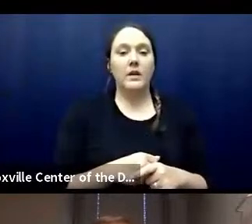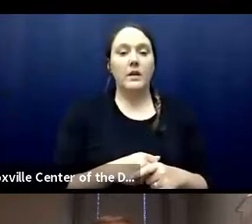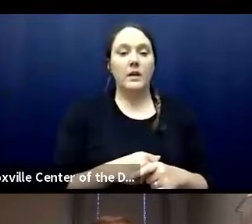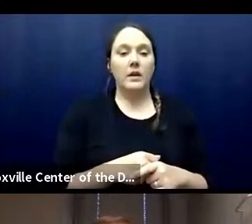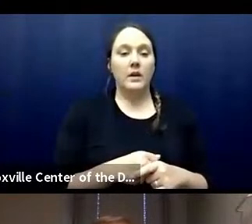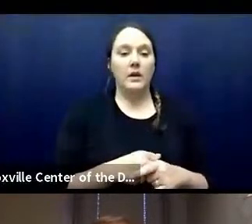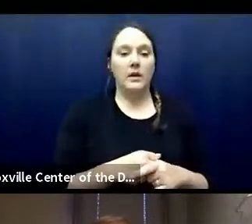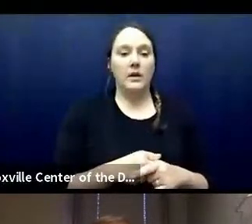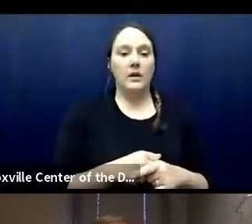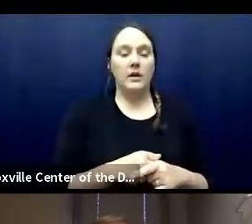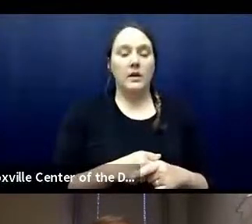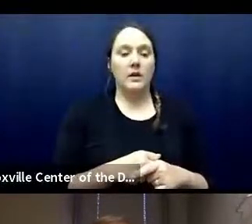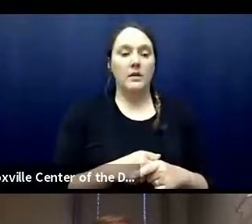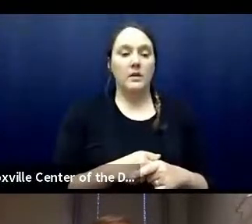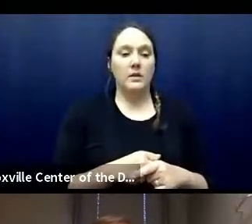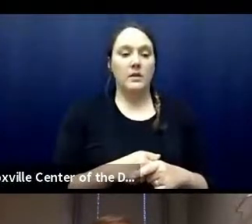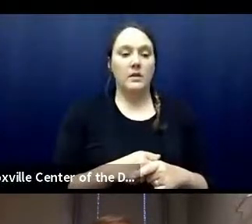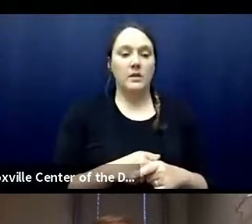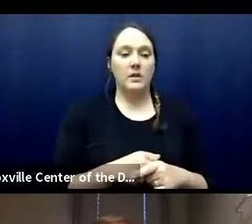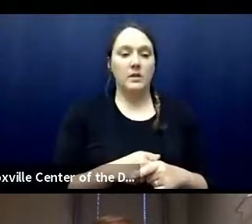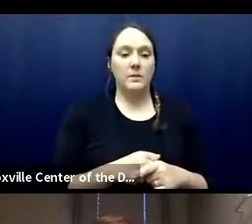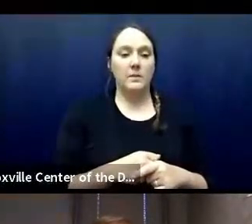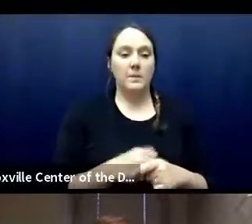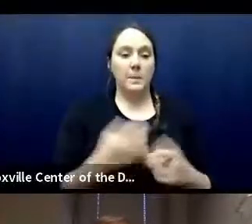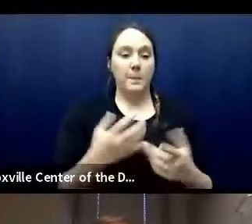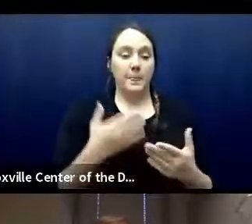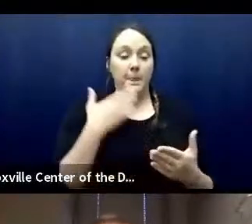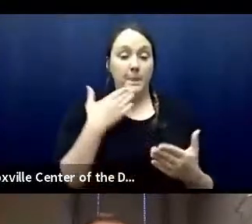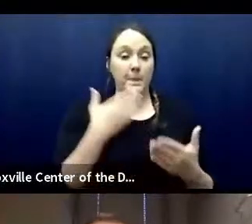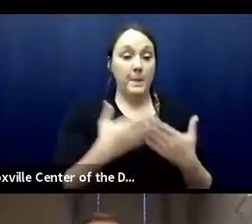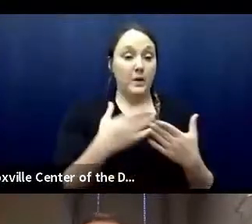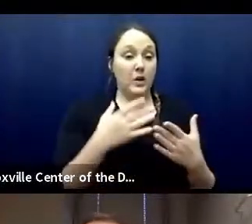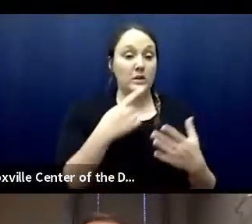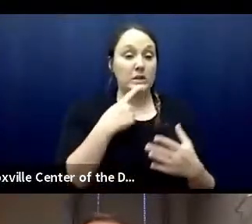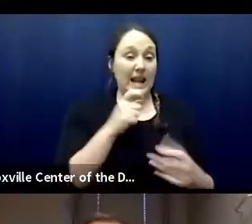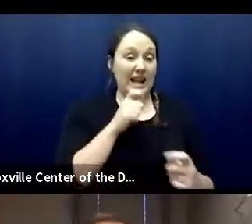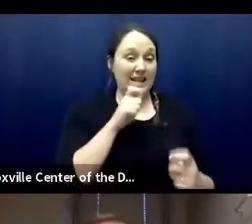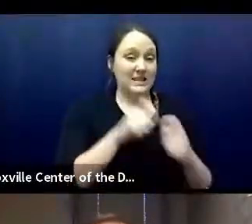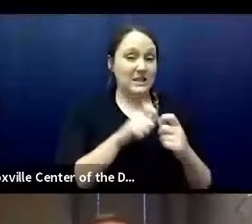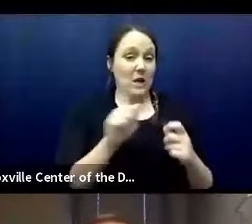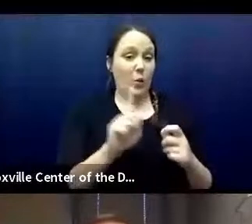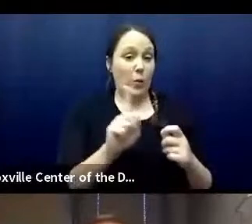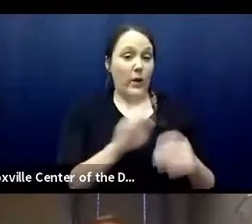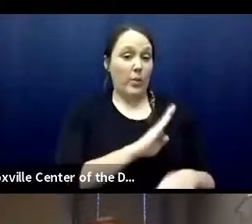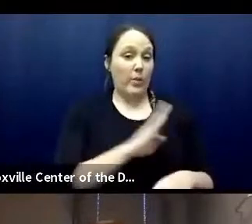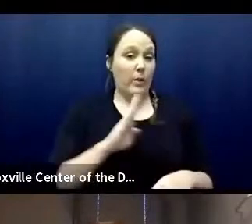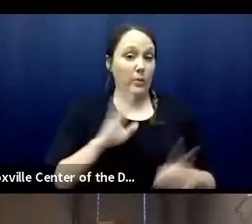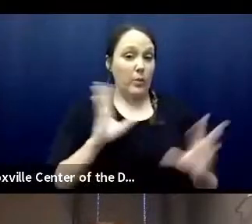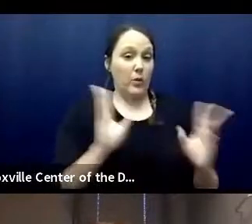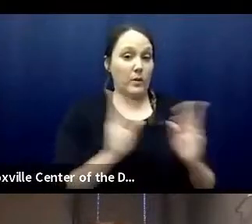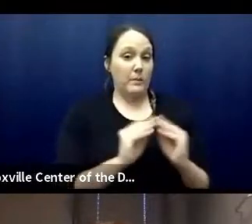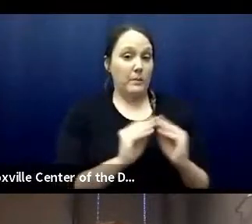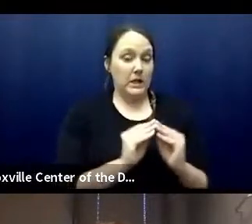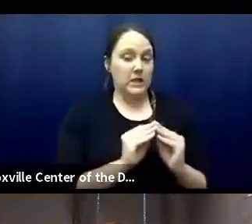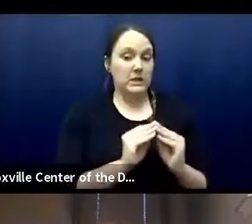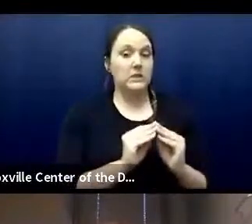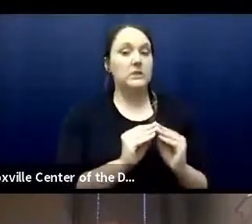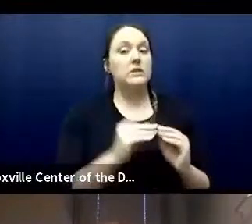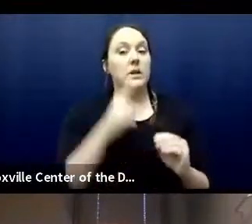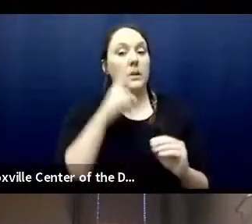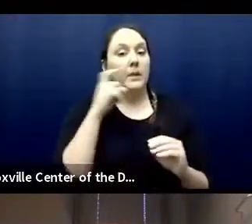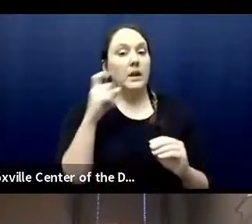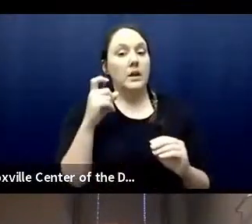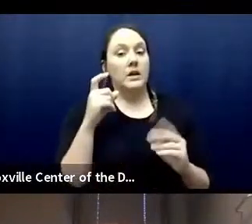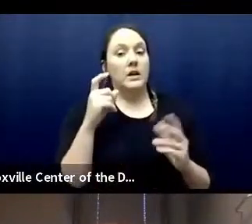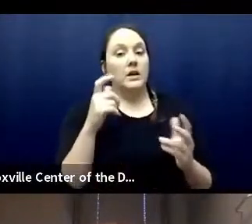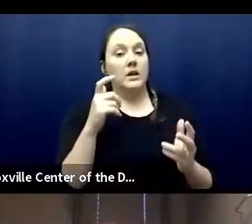The advantage of actually stating the location that the board meets is that